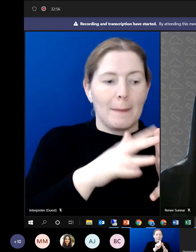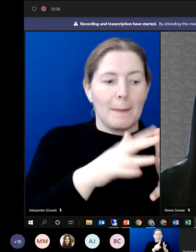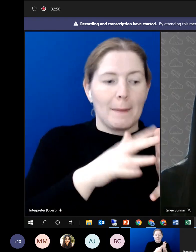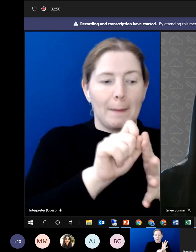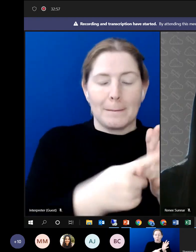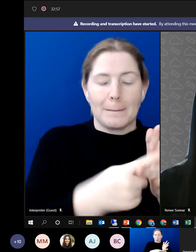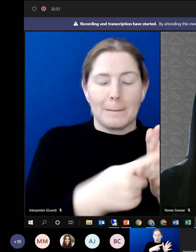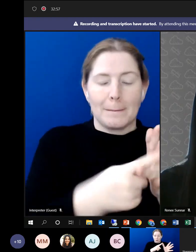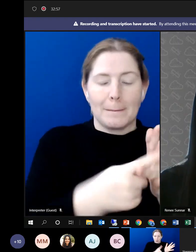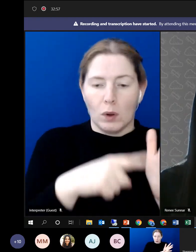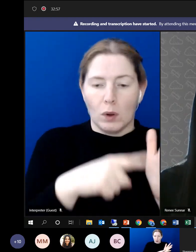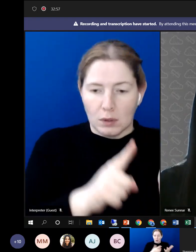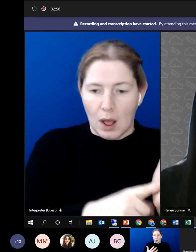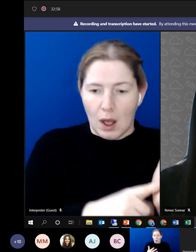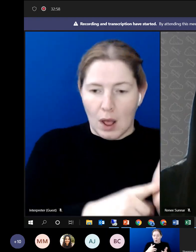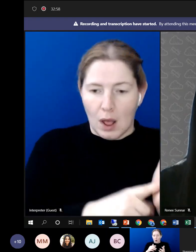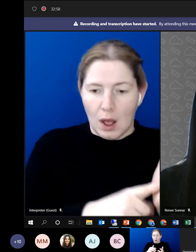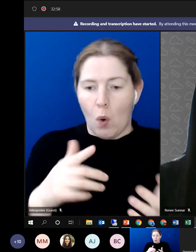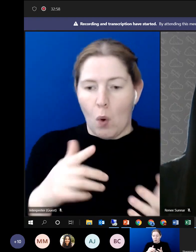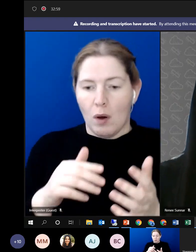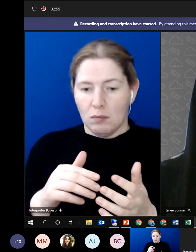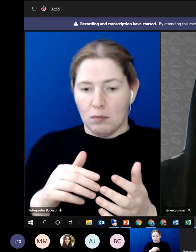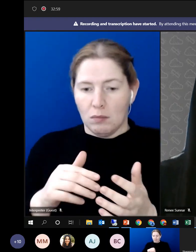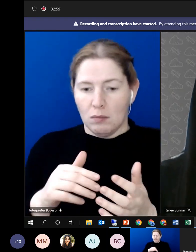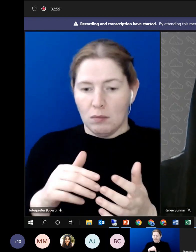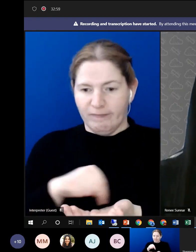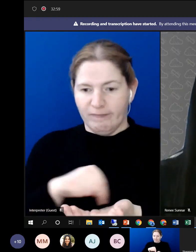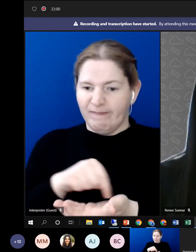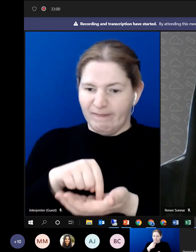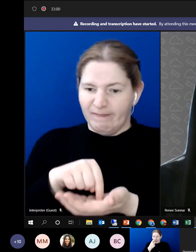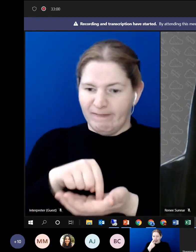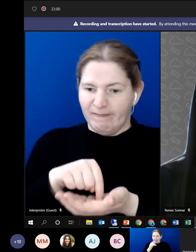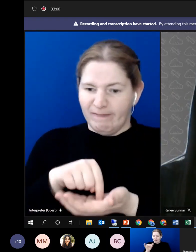browser or on a mobile browser.